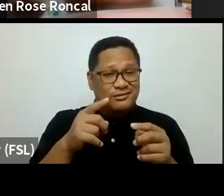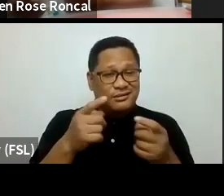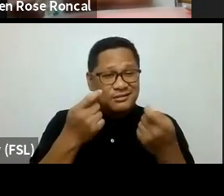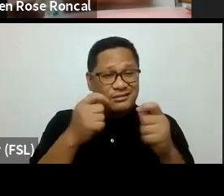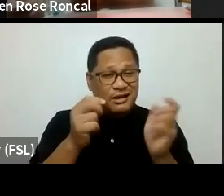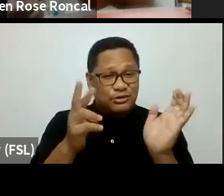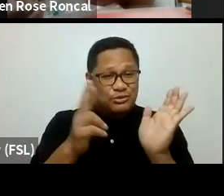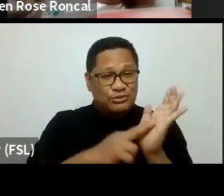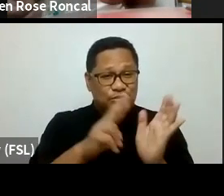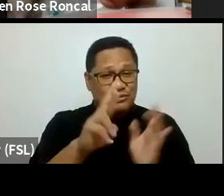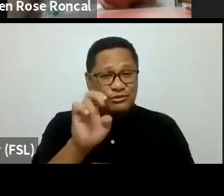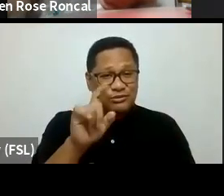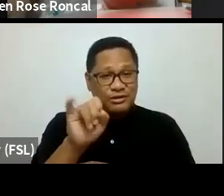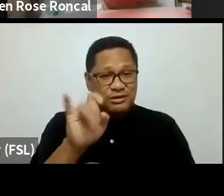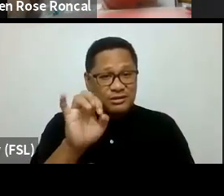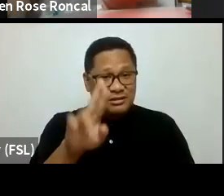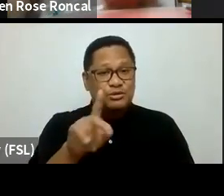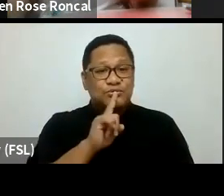because